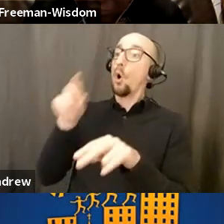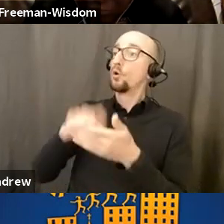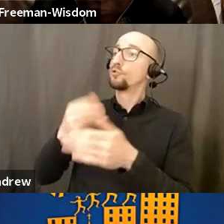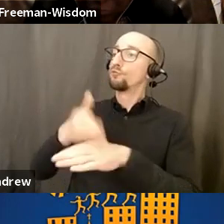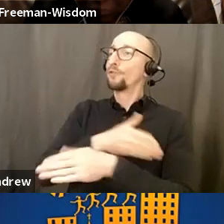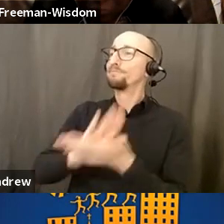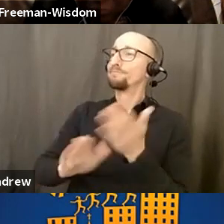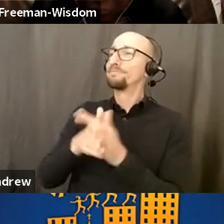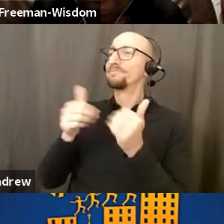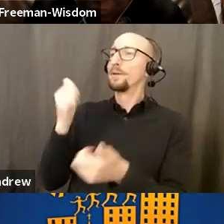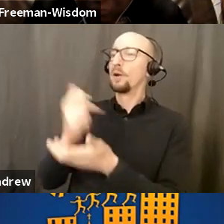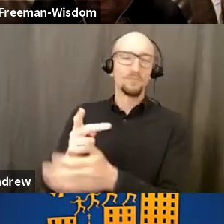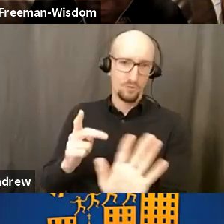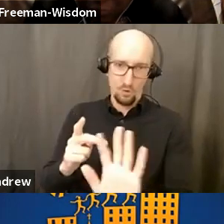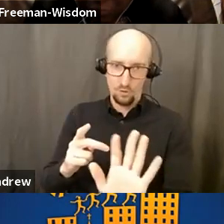absolutely